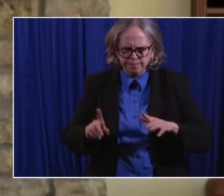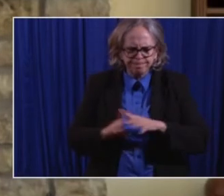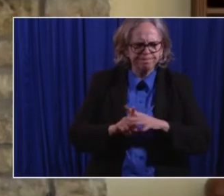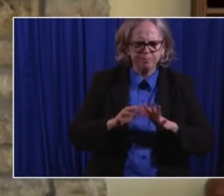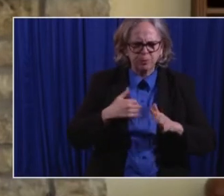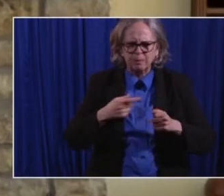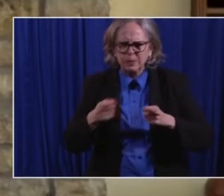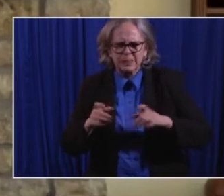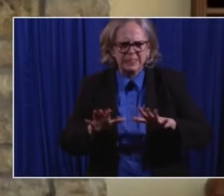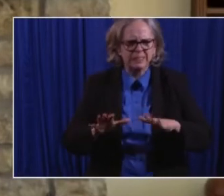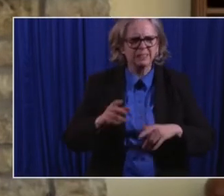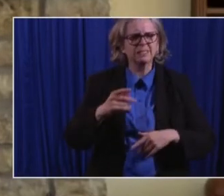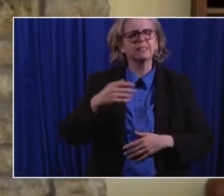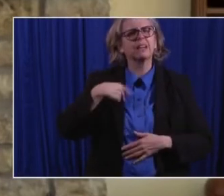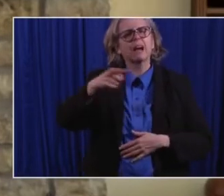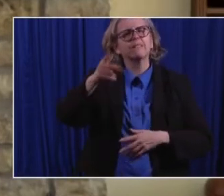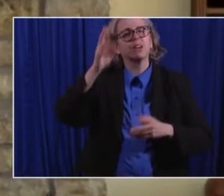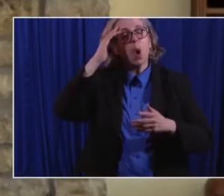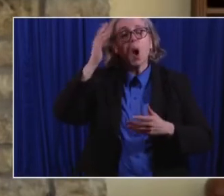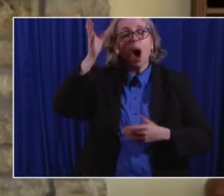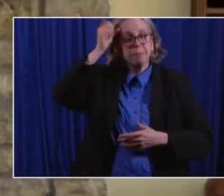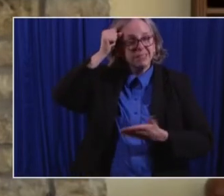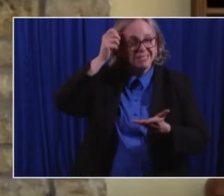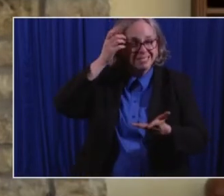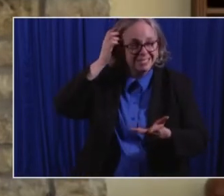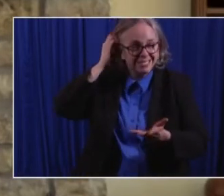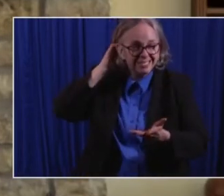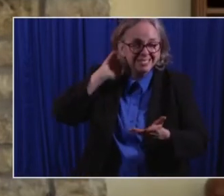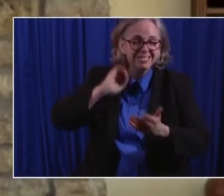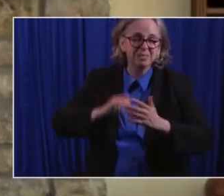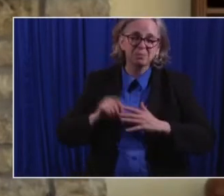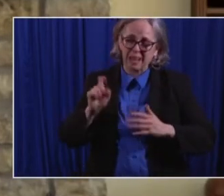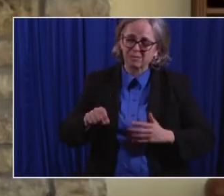common sense, based on the science that we know. We can